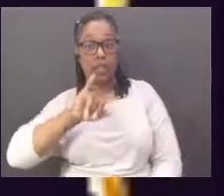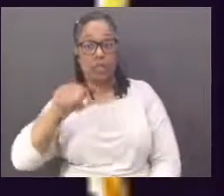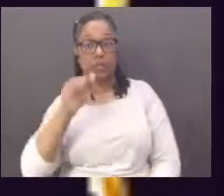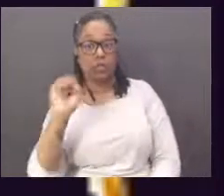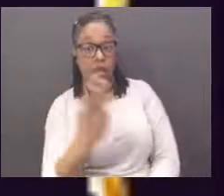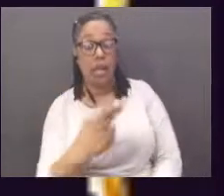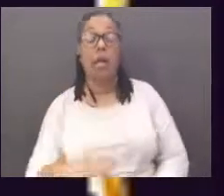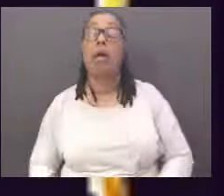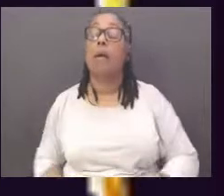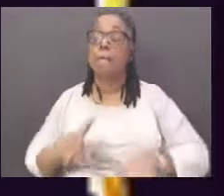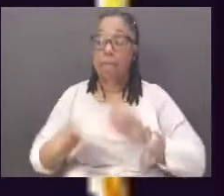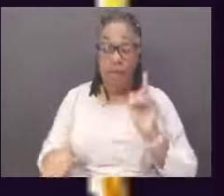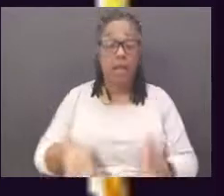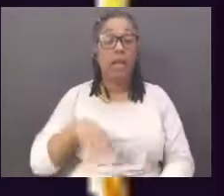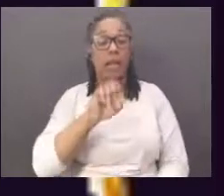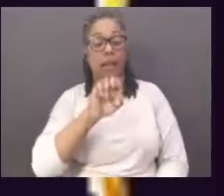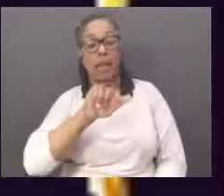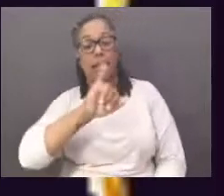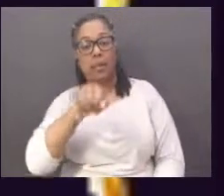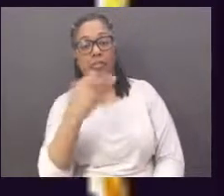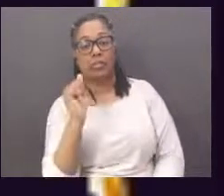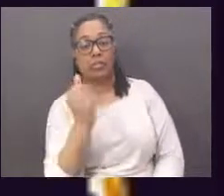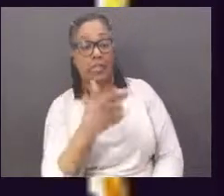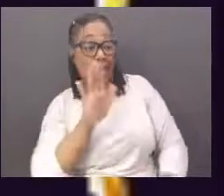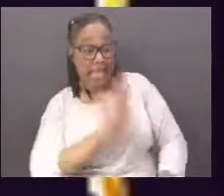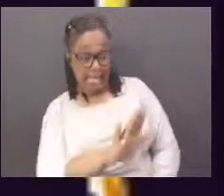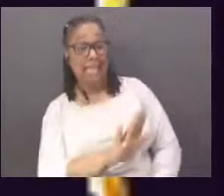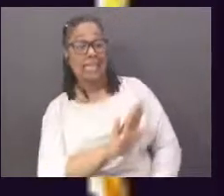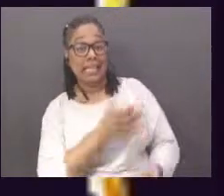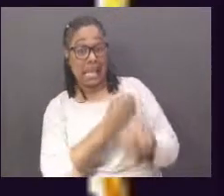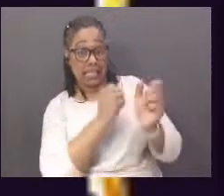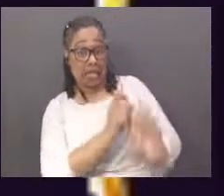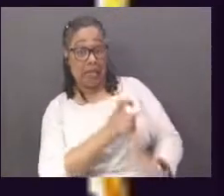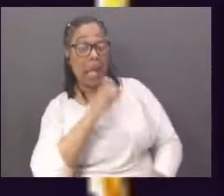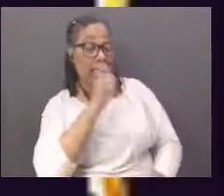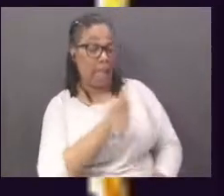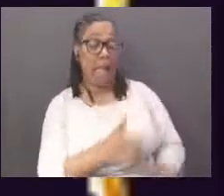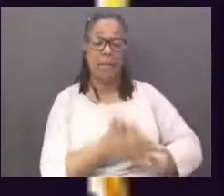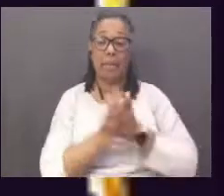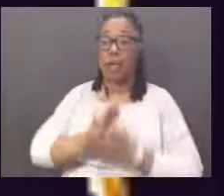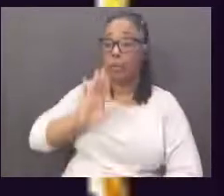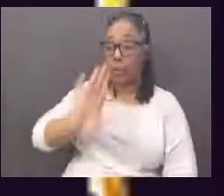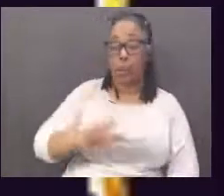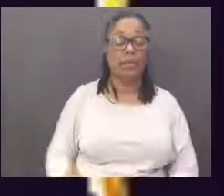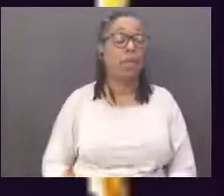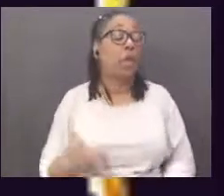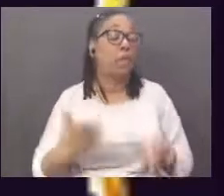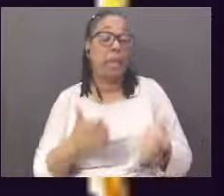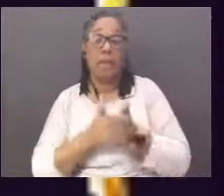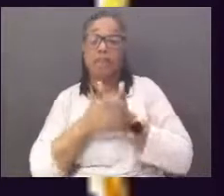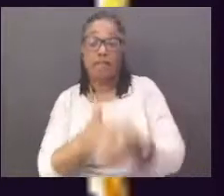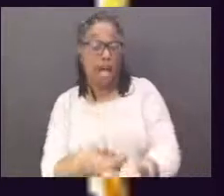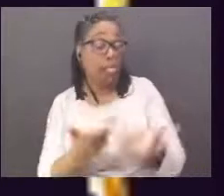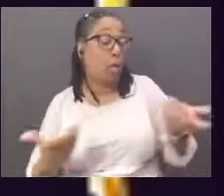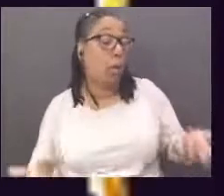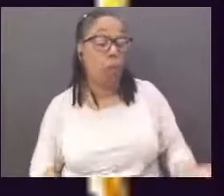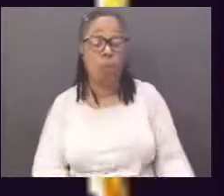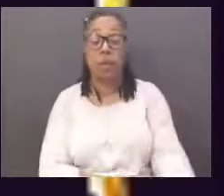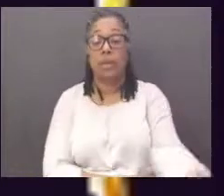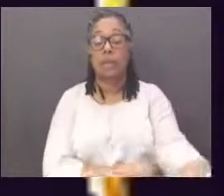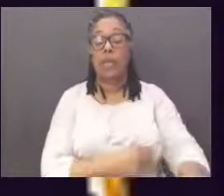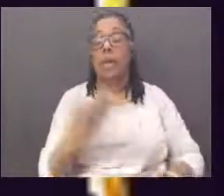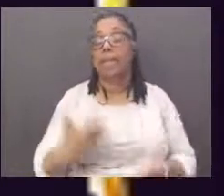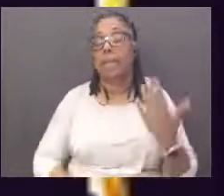Bethel won't bring you glory. You may follow your Elijah to Jericho, the place of fragrance. It may have the right